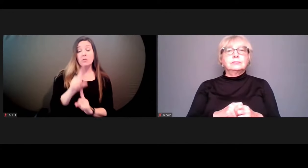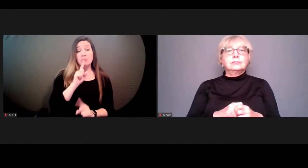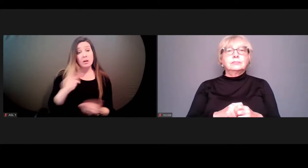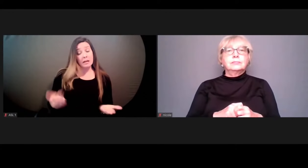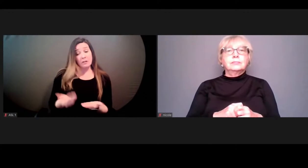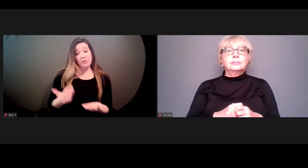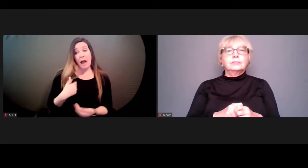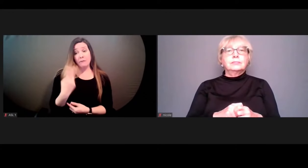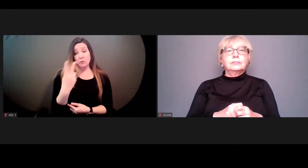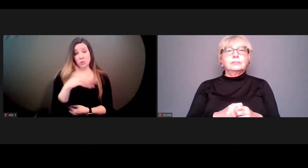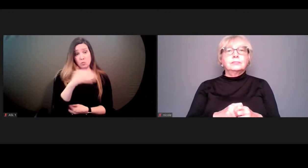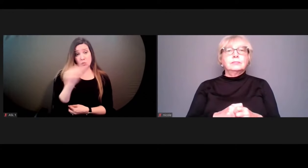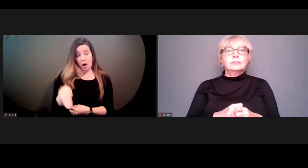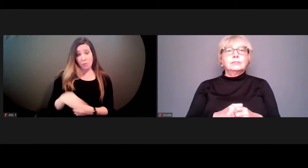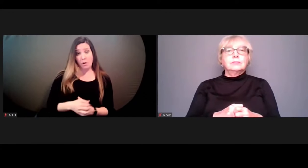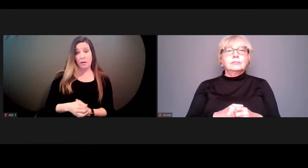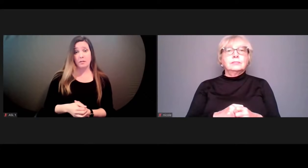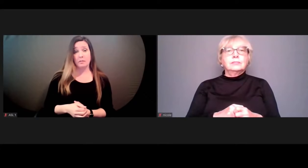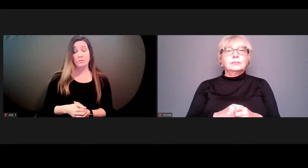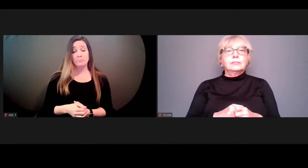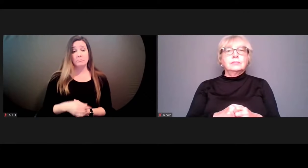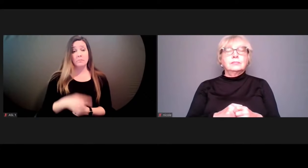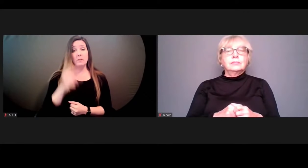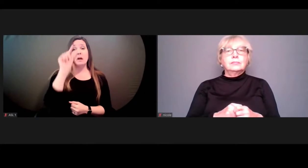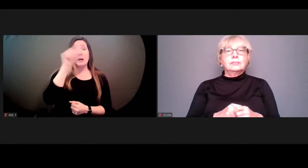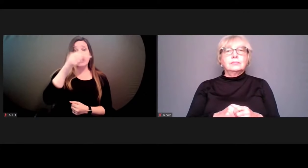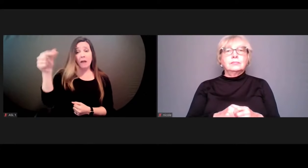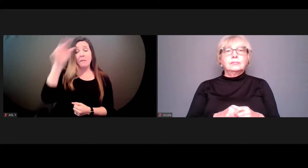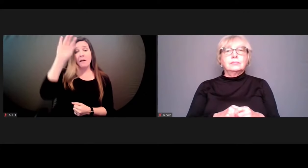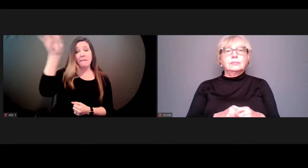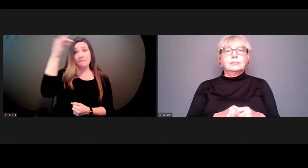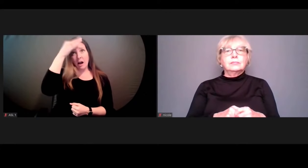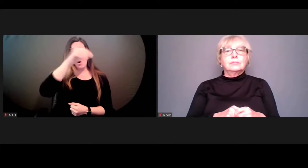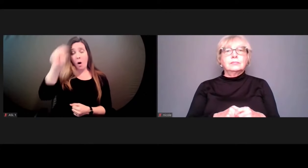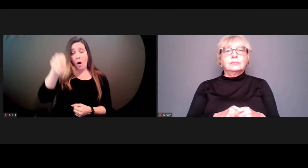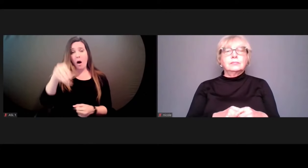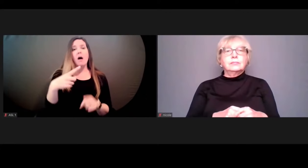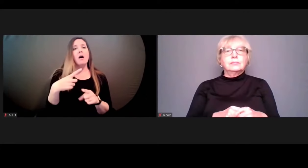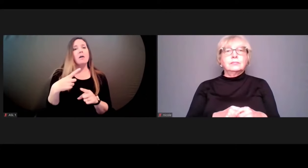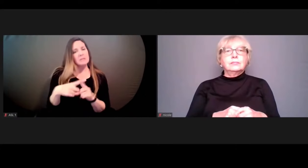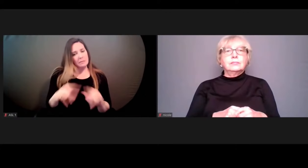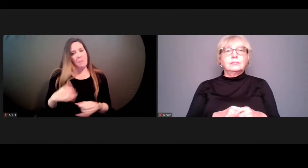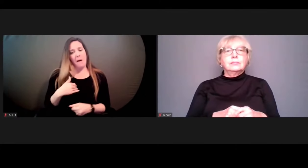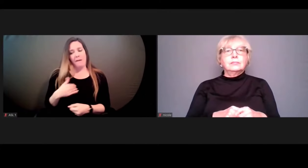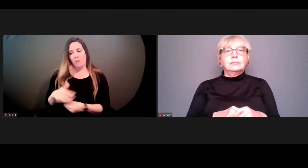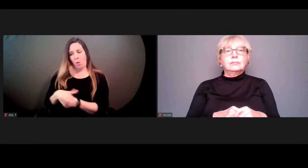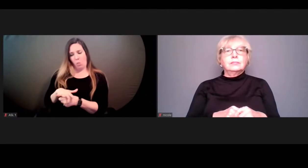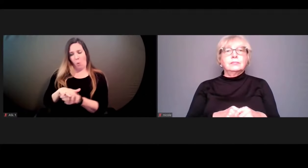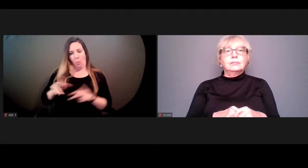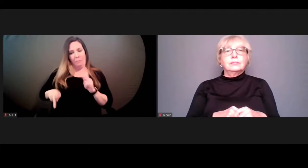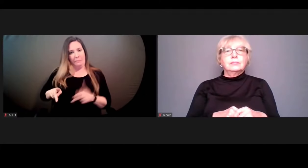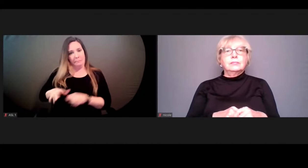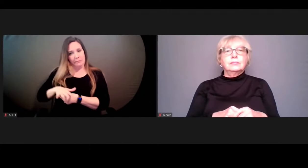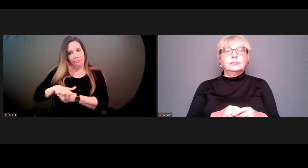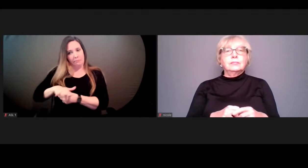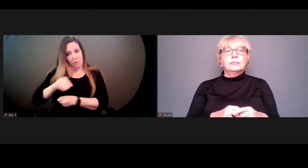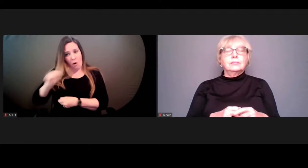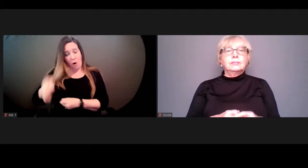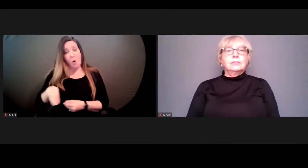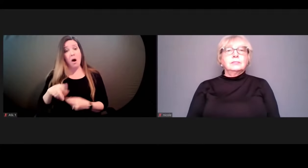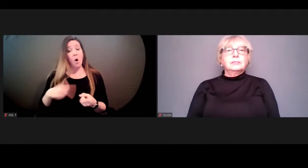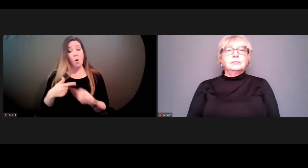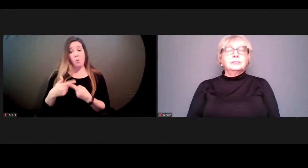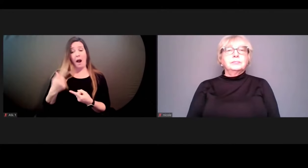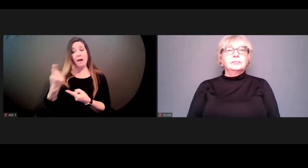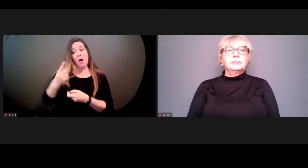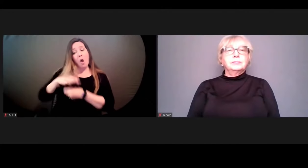the responsibility of the national government and federal precinct. There's also the local Ottawa. And when councillors like me speak,